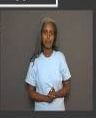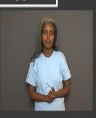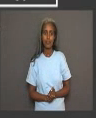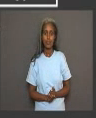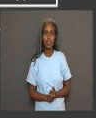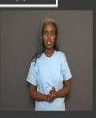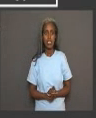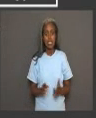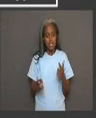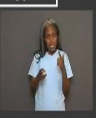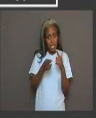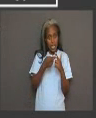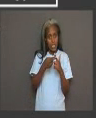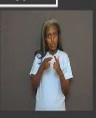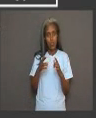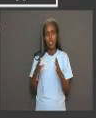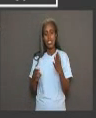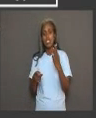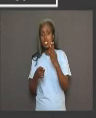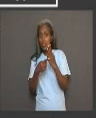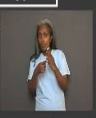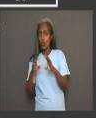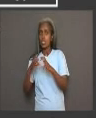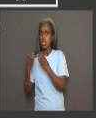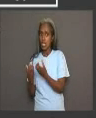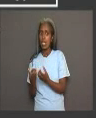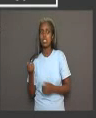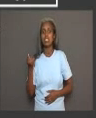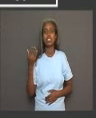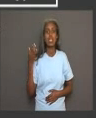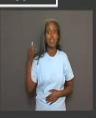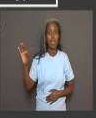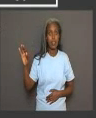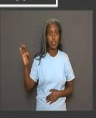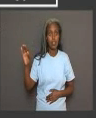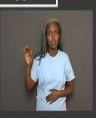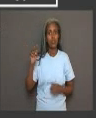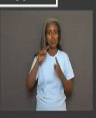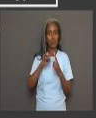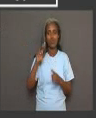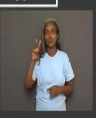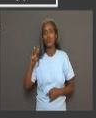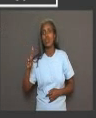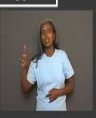The range of the 4th class is 19 to 21.